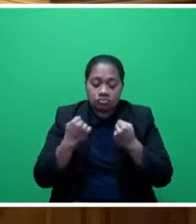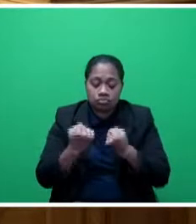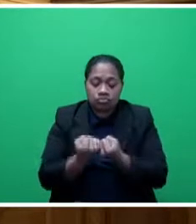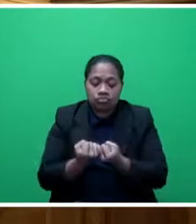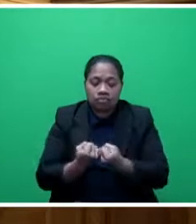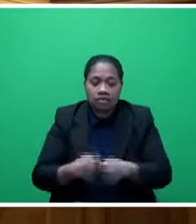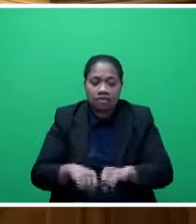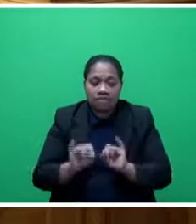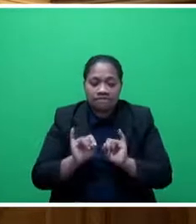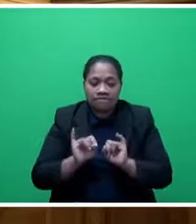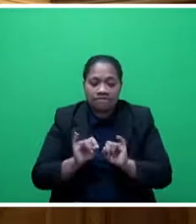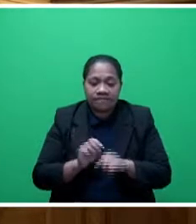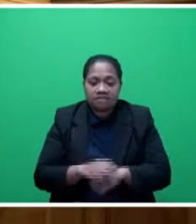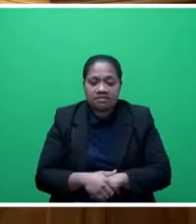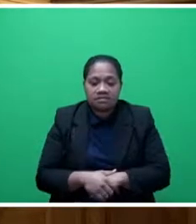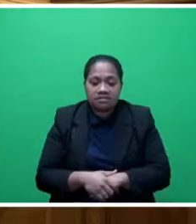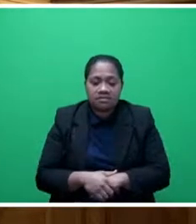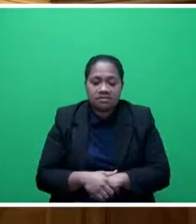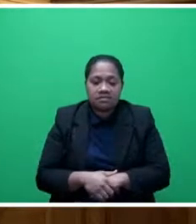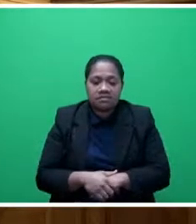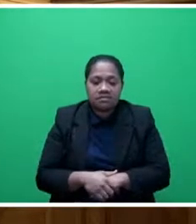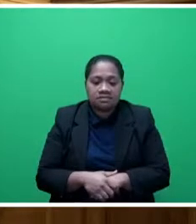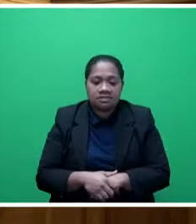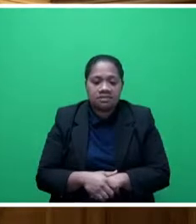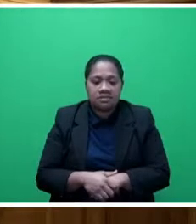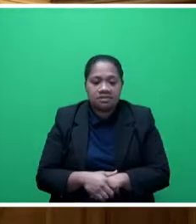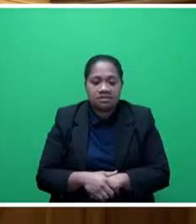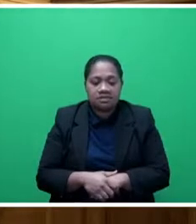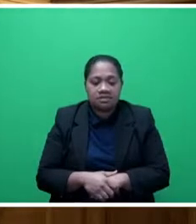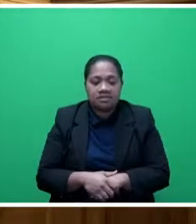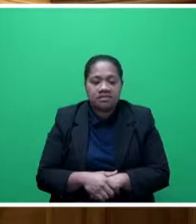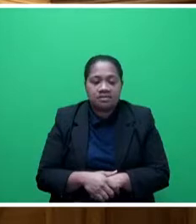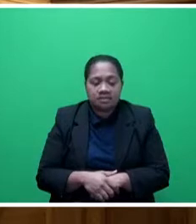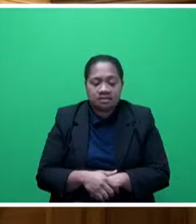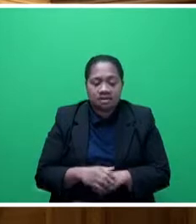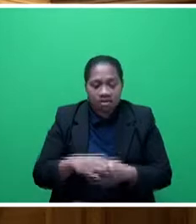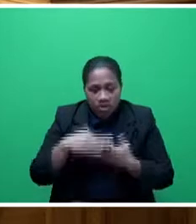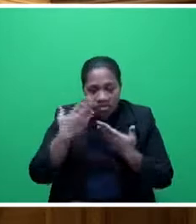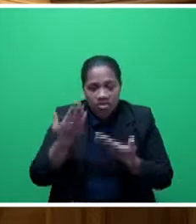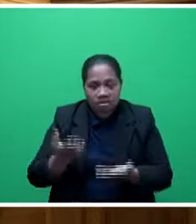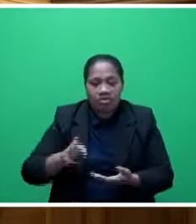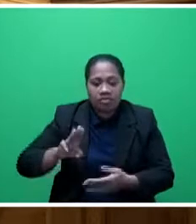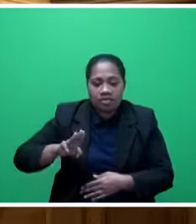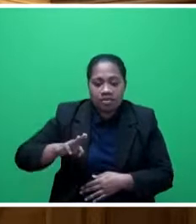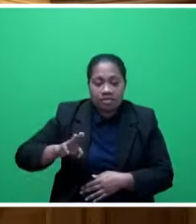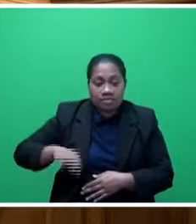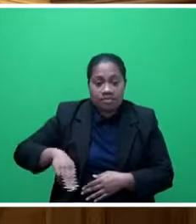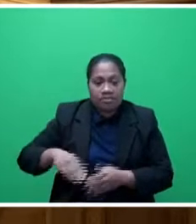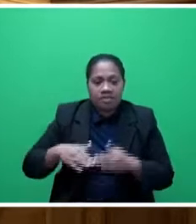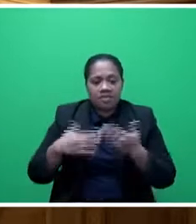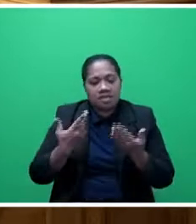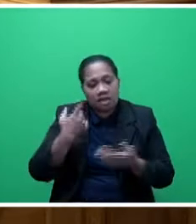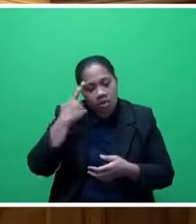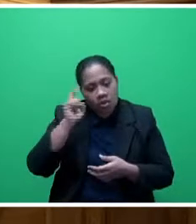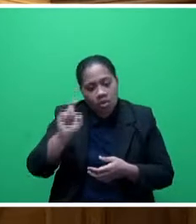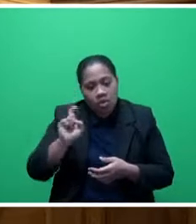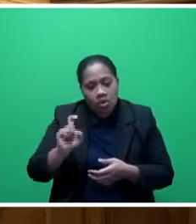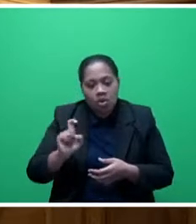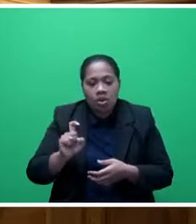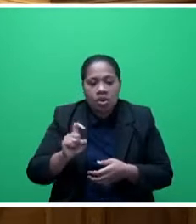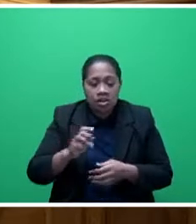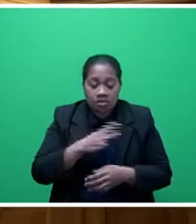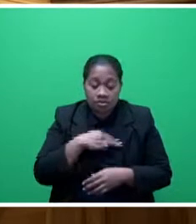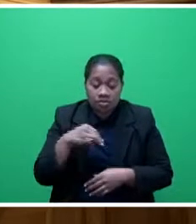Affairs. Honourable members, I now call upon the Minister for